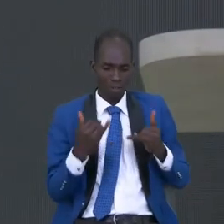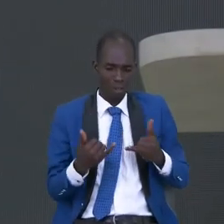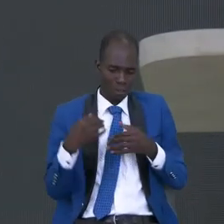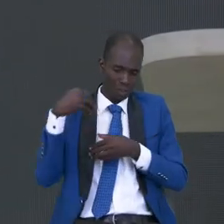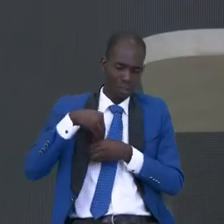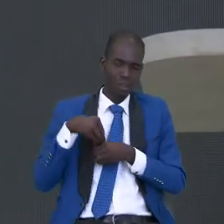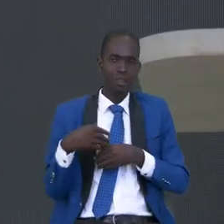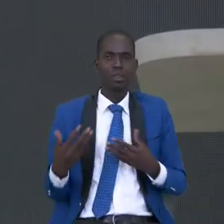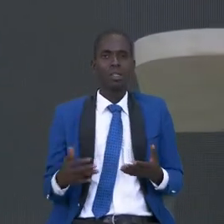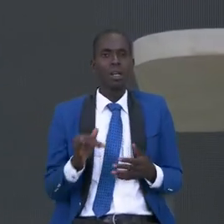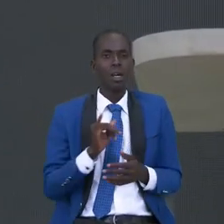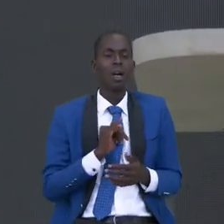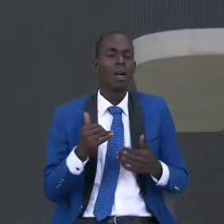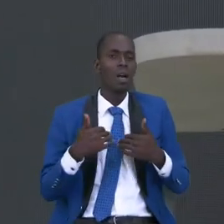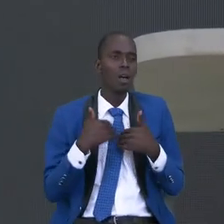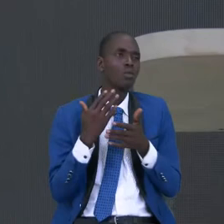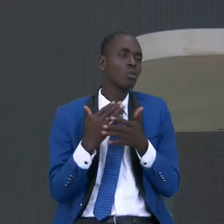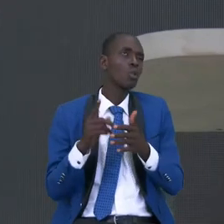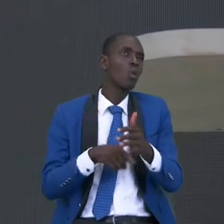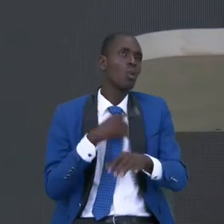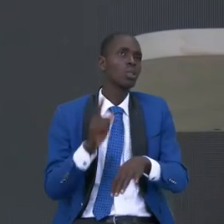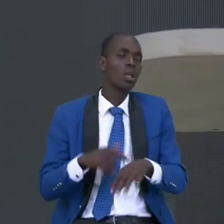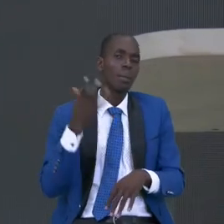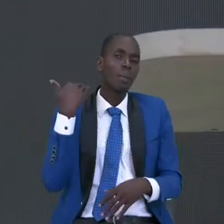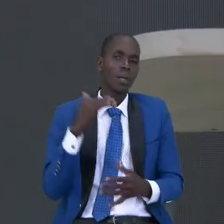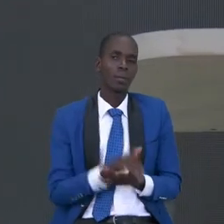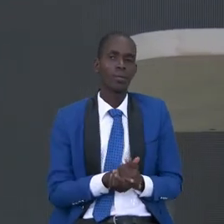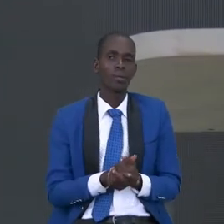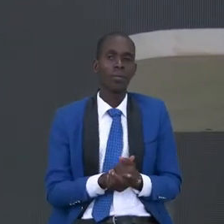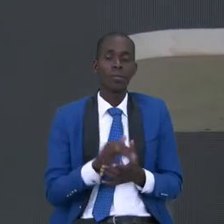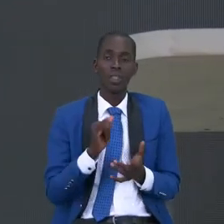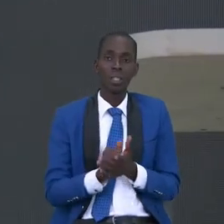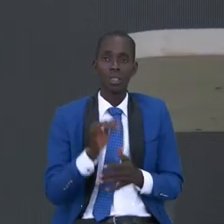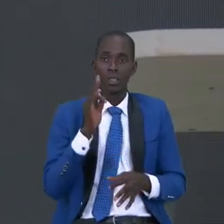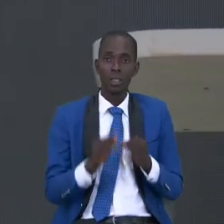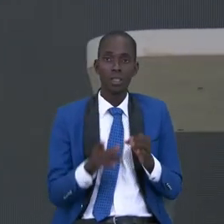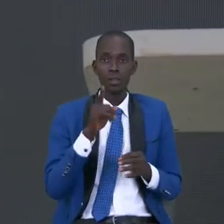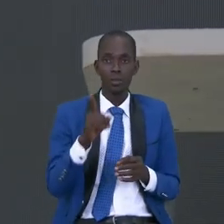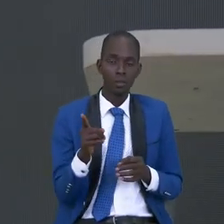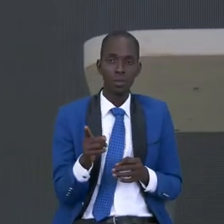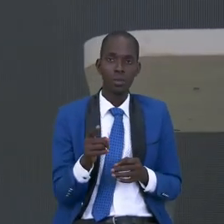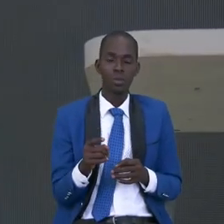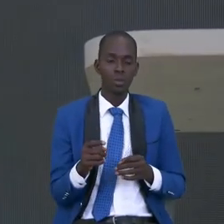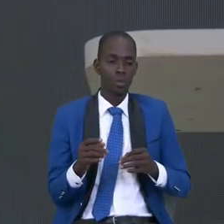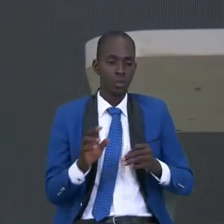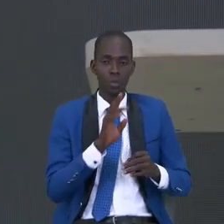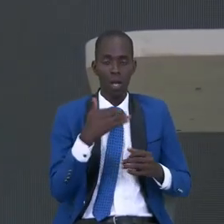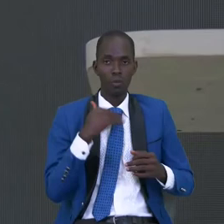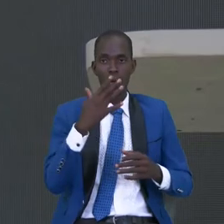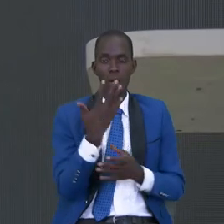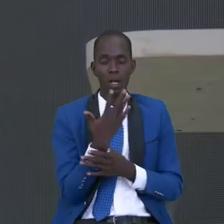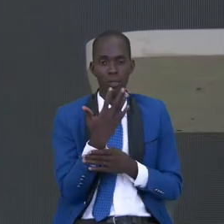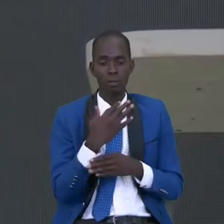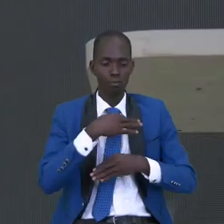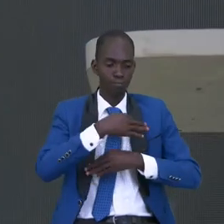something long ago, that if you put your hand in a bandage and you hang it up,